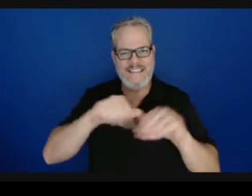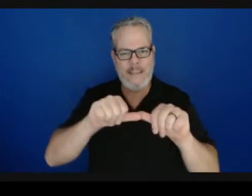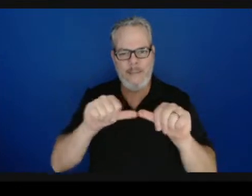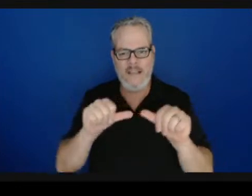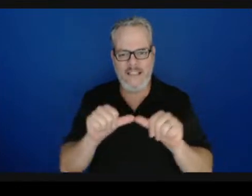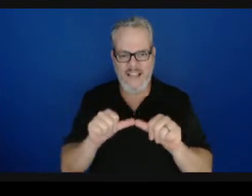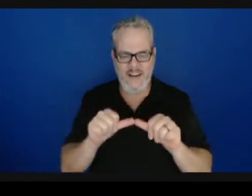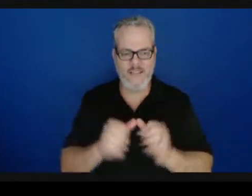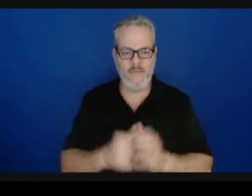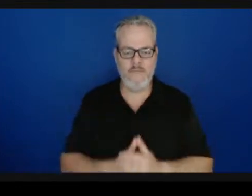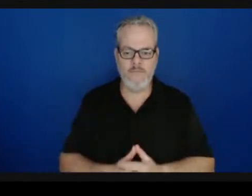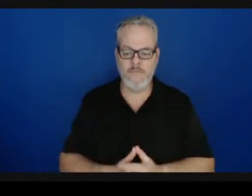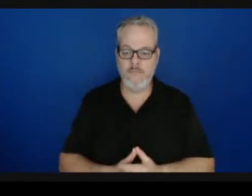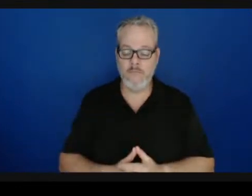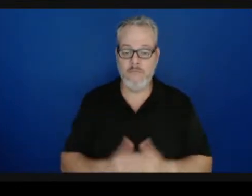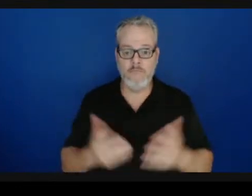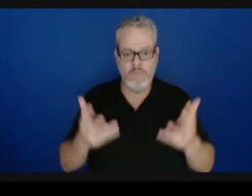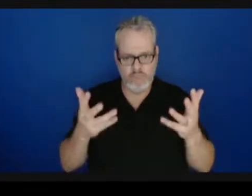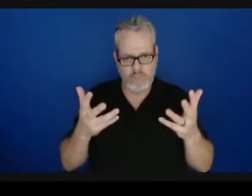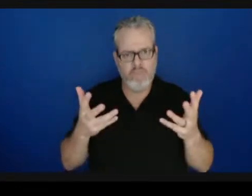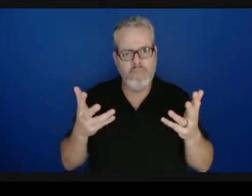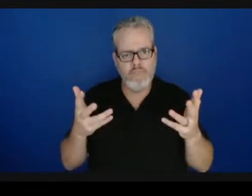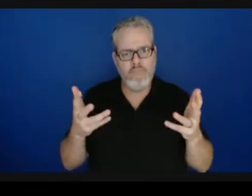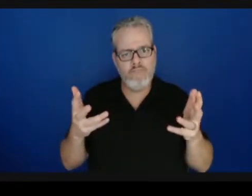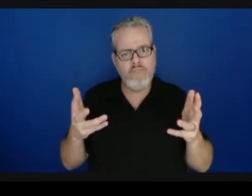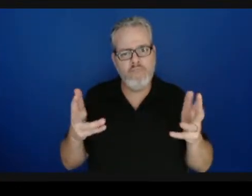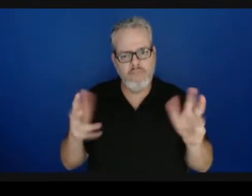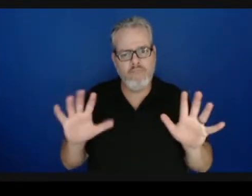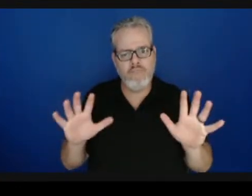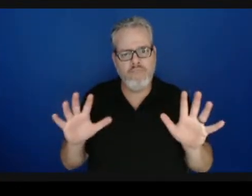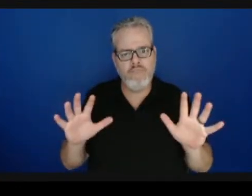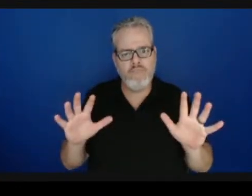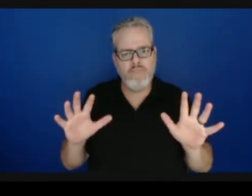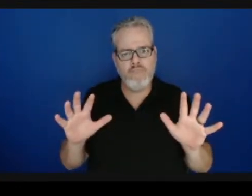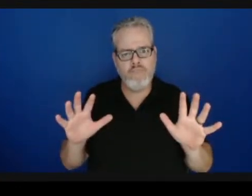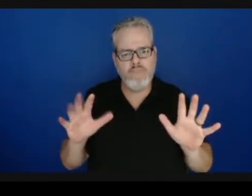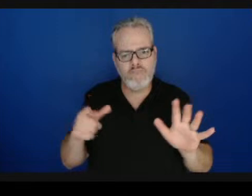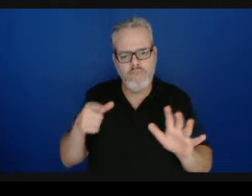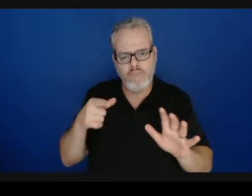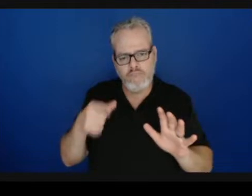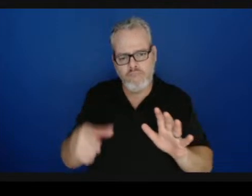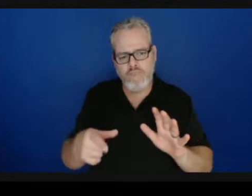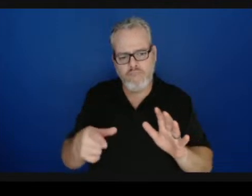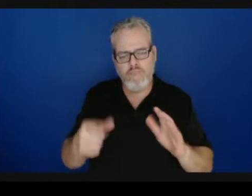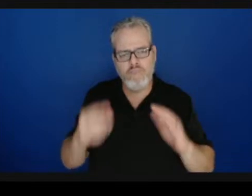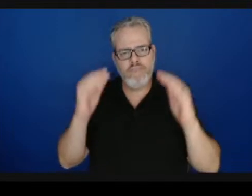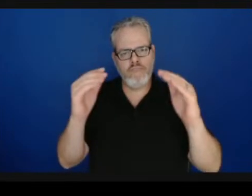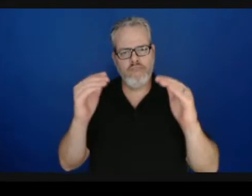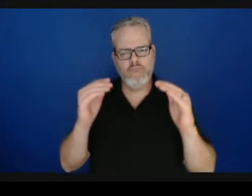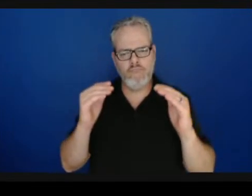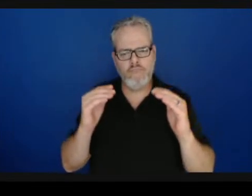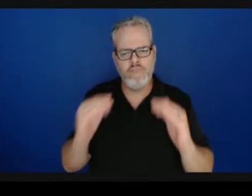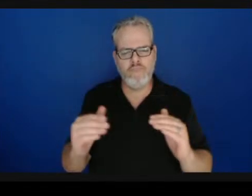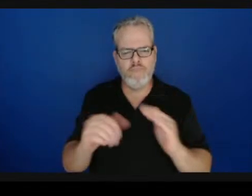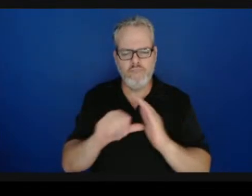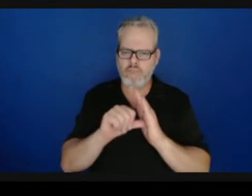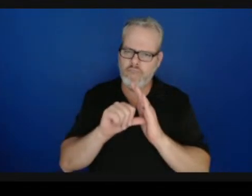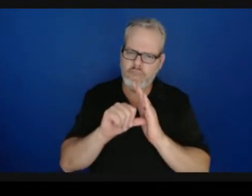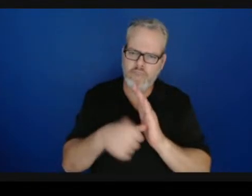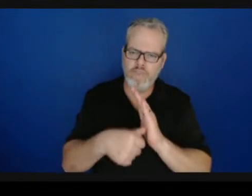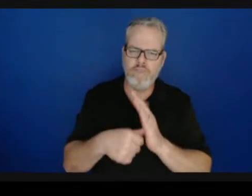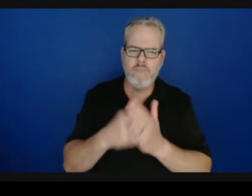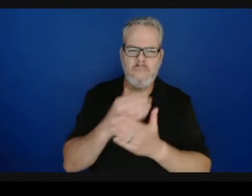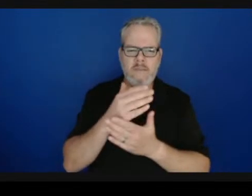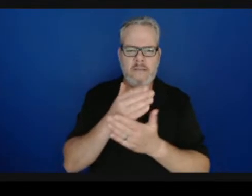Yeah, so that is really it for here. Let me continue on to highlight some of the